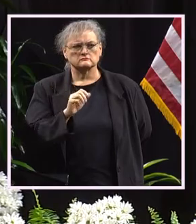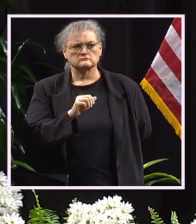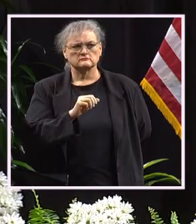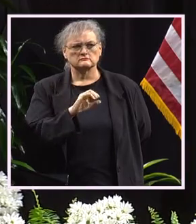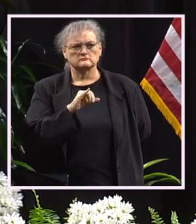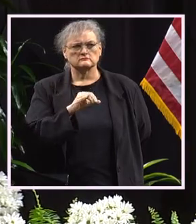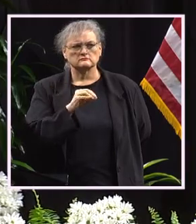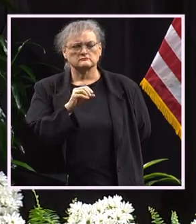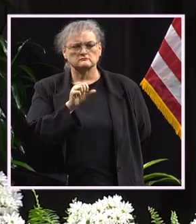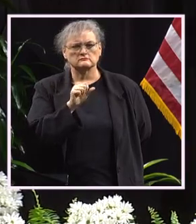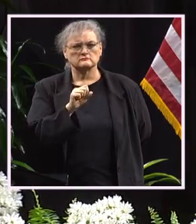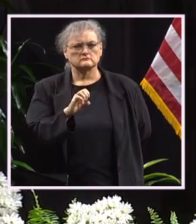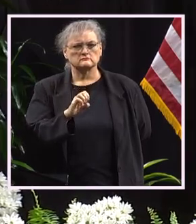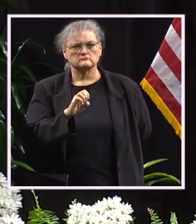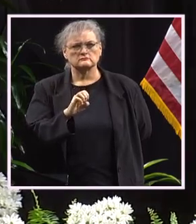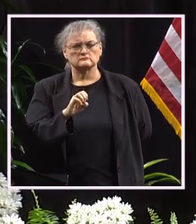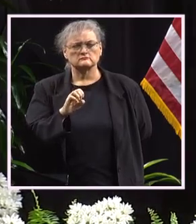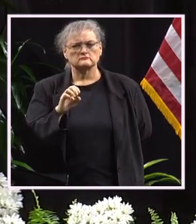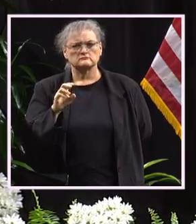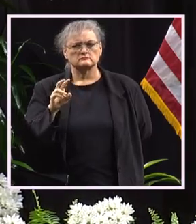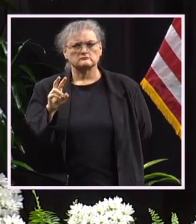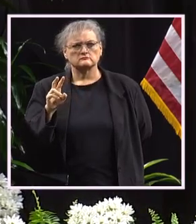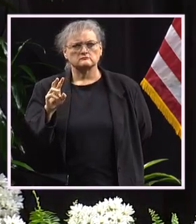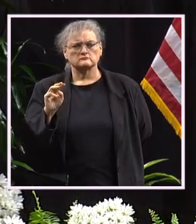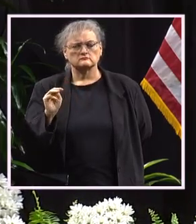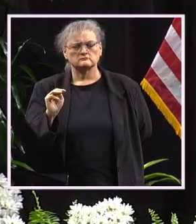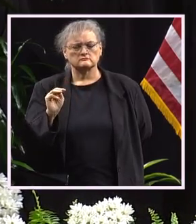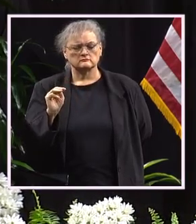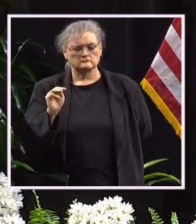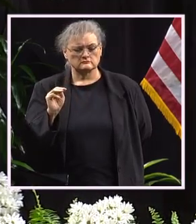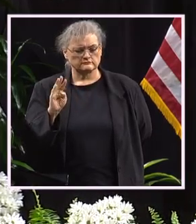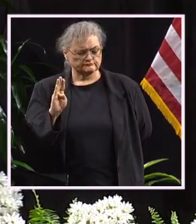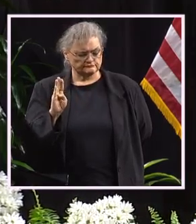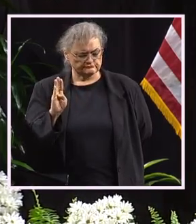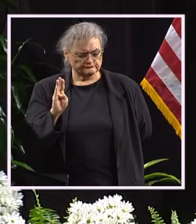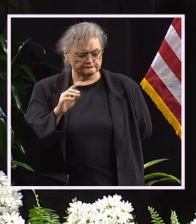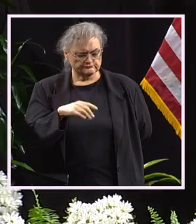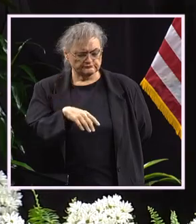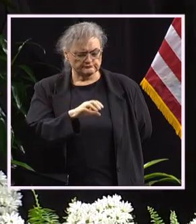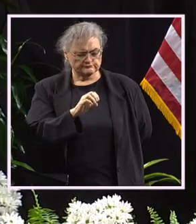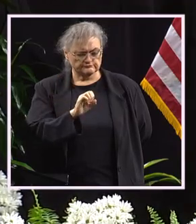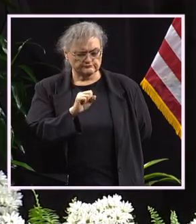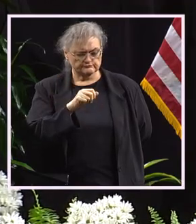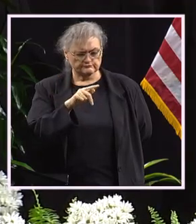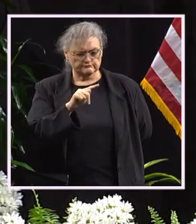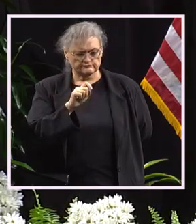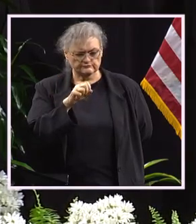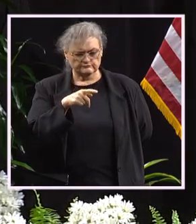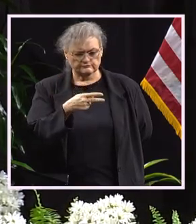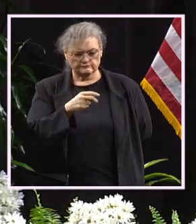Jose Benjamin Torres, magna cum laude, Esteban Alejandro Mejia,